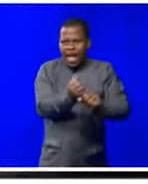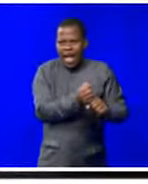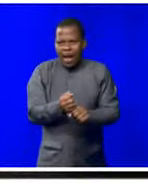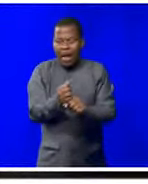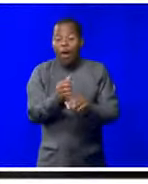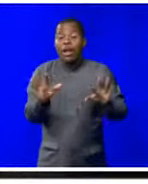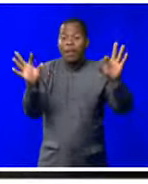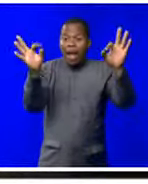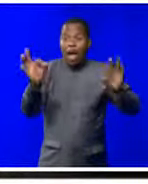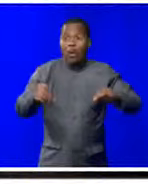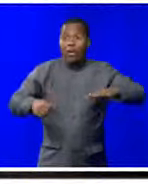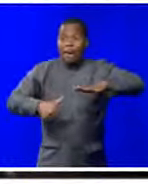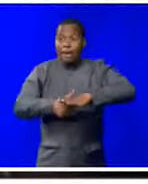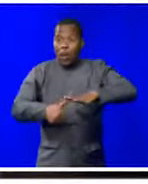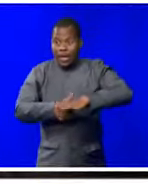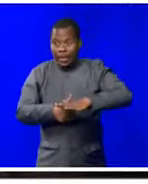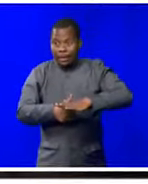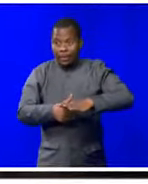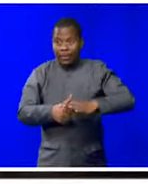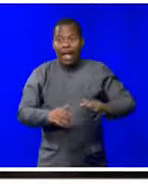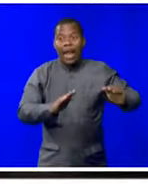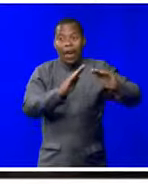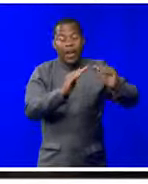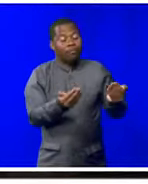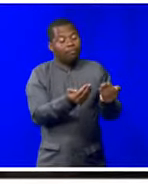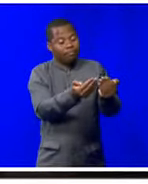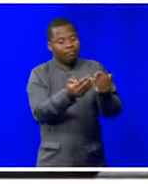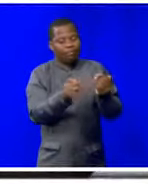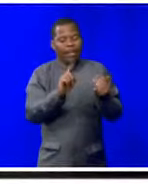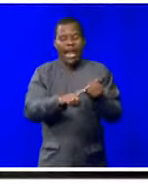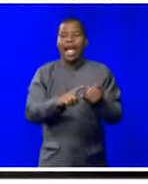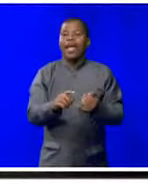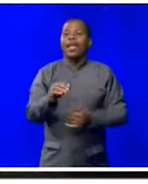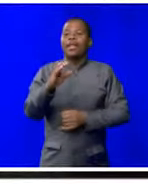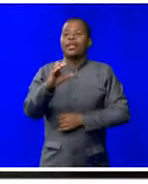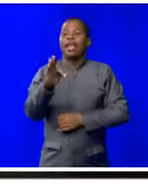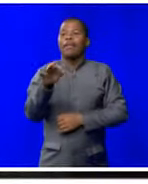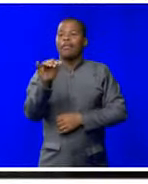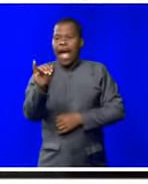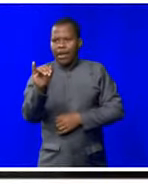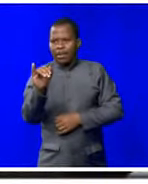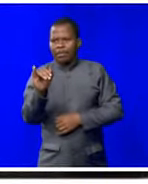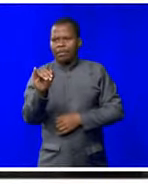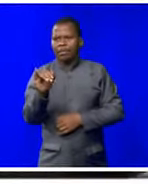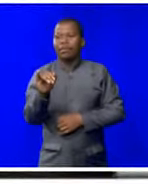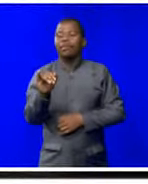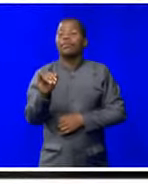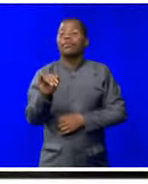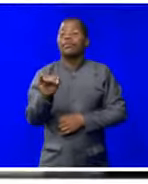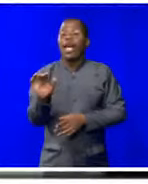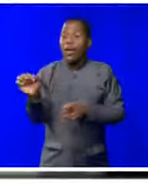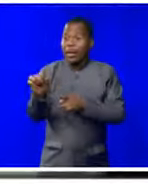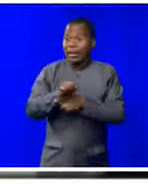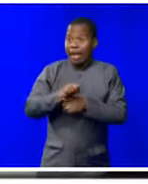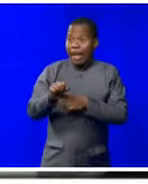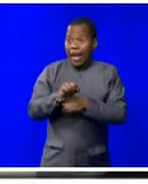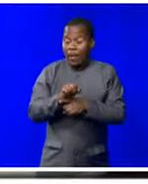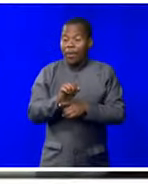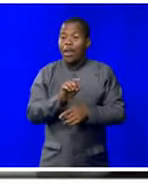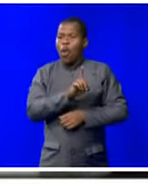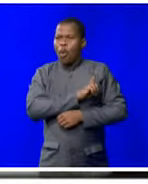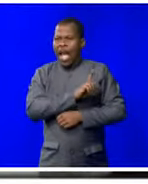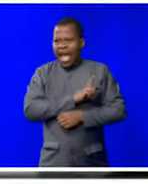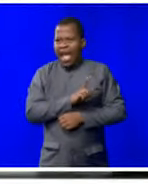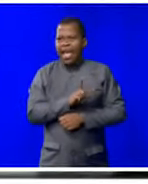The training comprised of the Minister of Education, the Center for Financial Inclusion, and Afflaton, who had come to capacitate them on